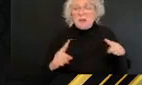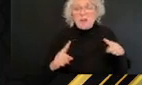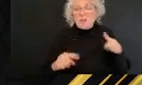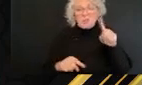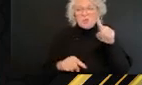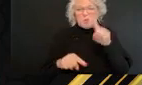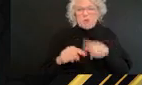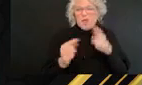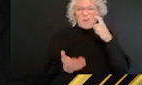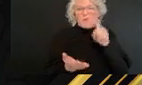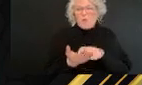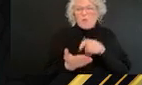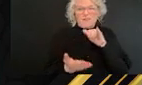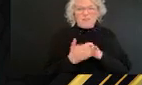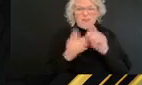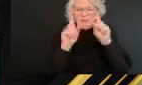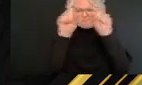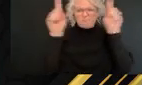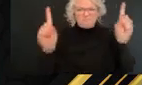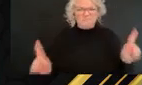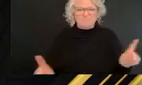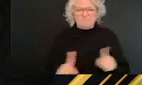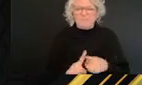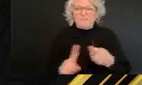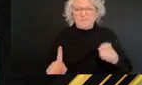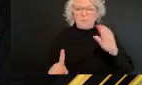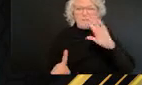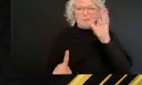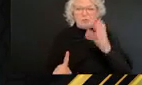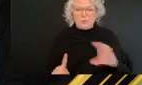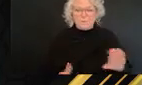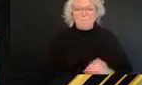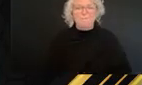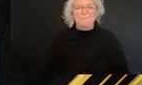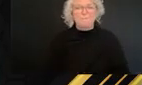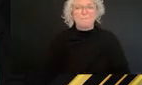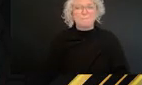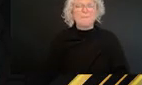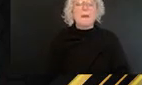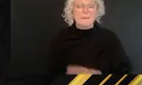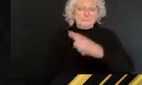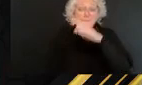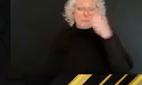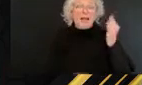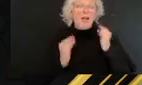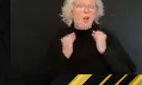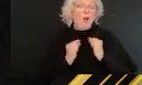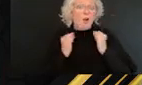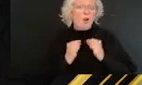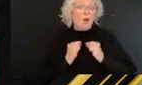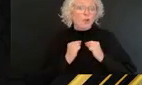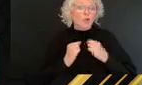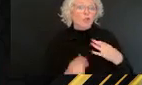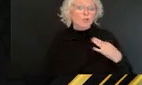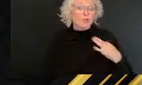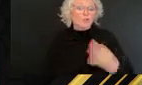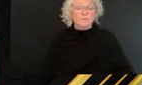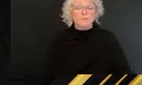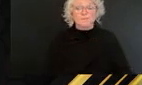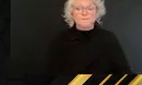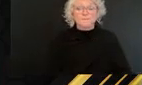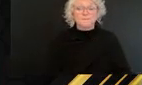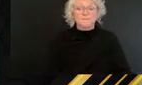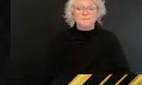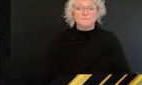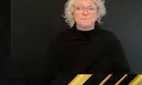nothing in this Zoom image to use to gauge my body's size or shape. I'm wearing a black collared shirt,